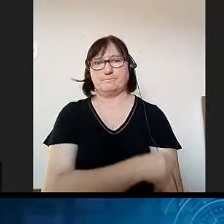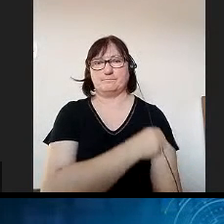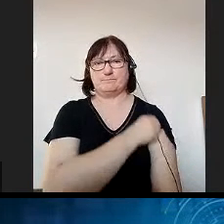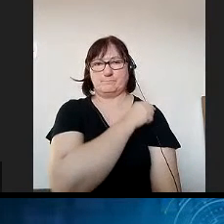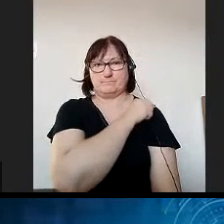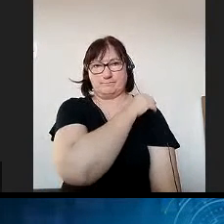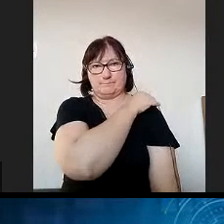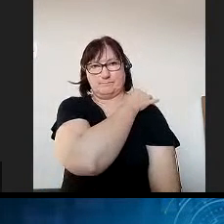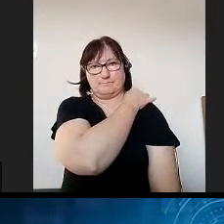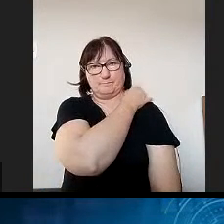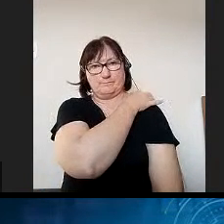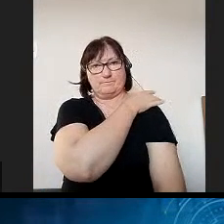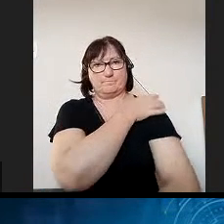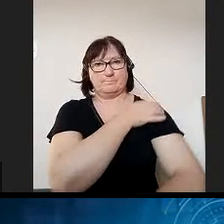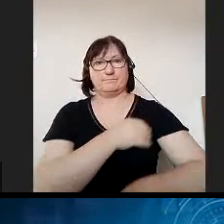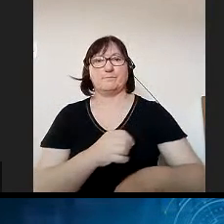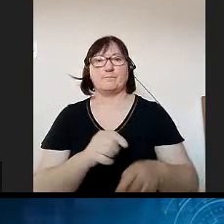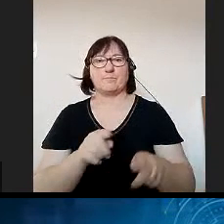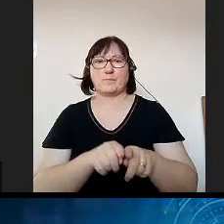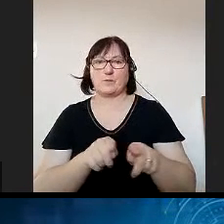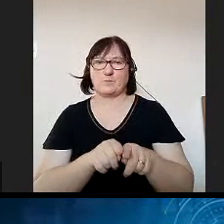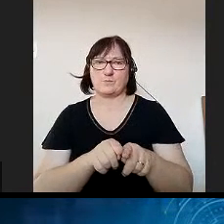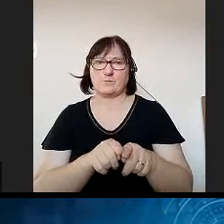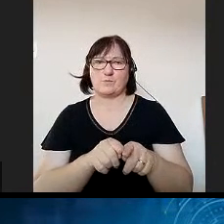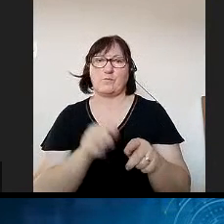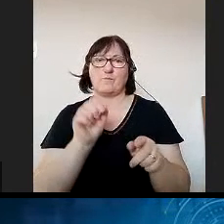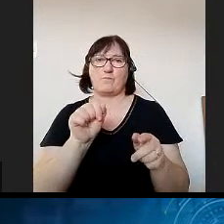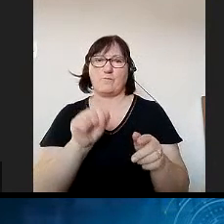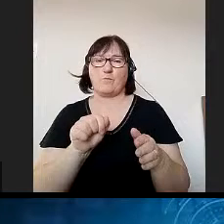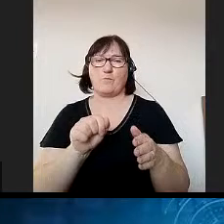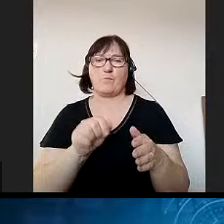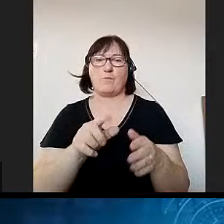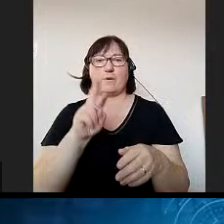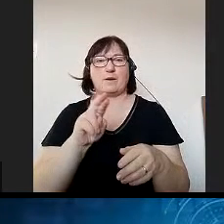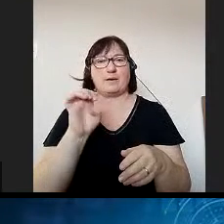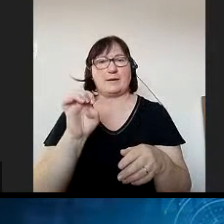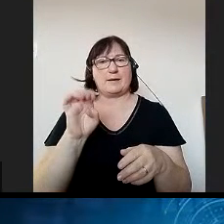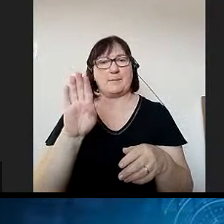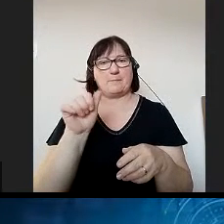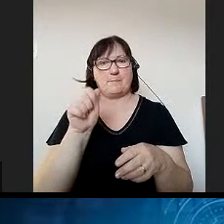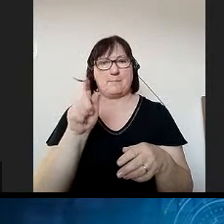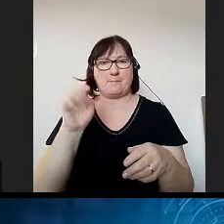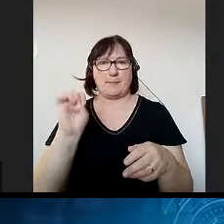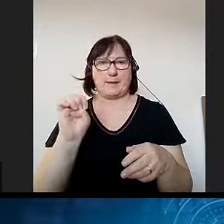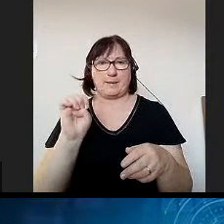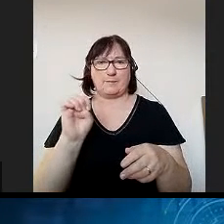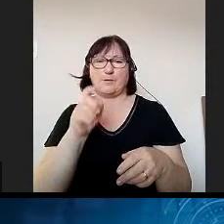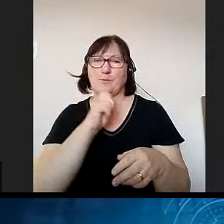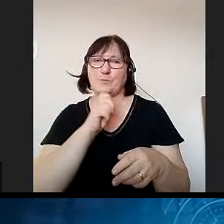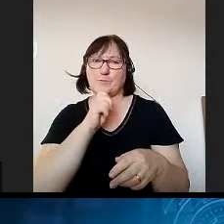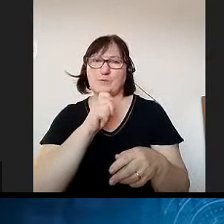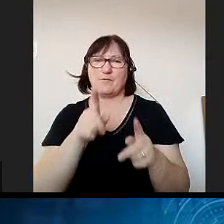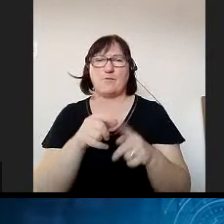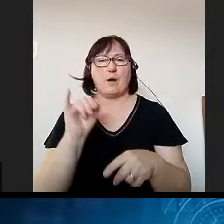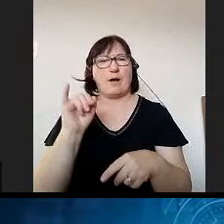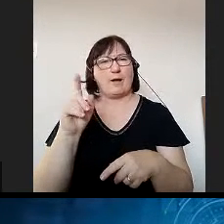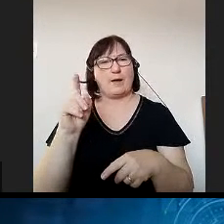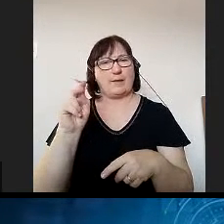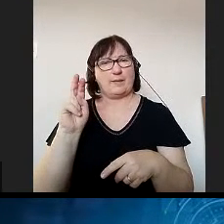incentives for rebate users that are registered with SARS as well as ITAC. ITAC is the International Trade